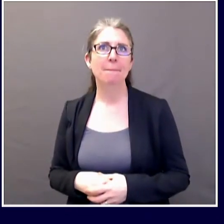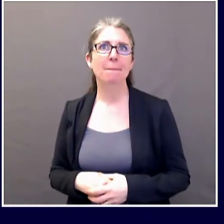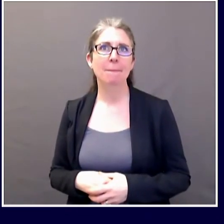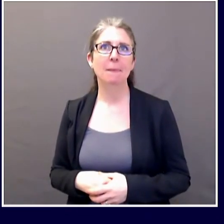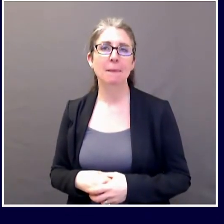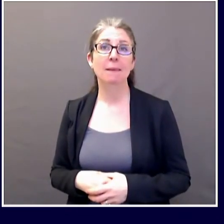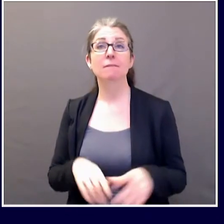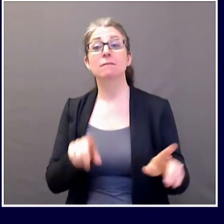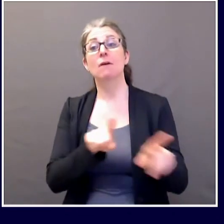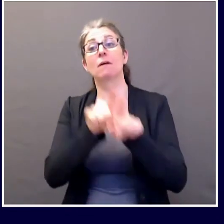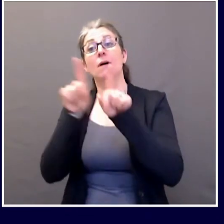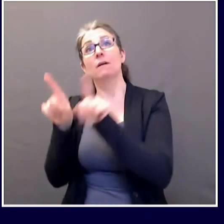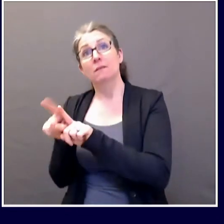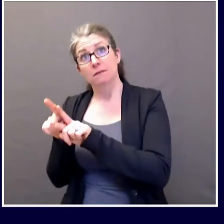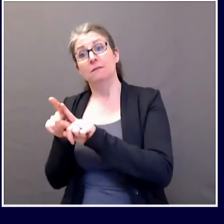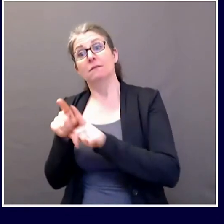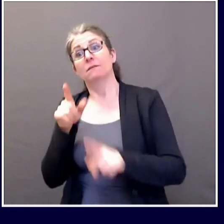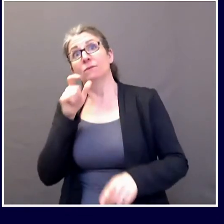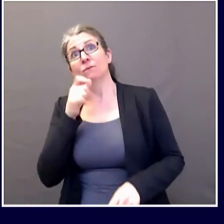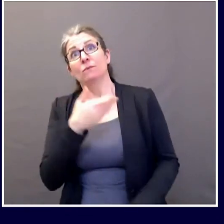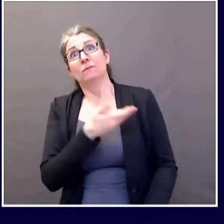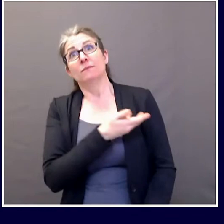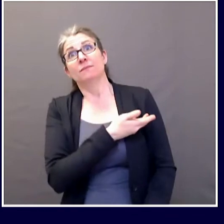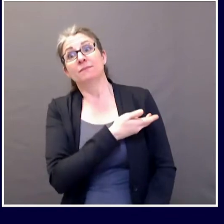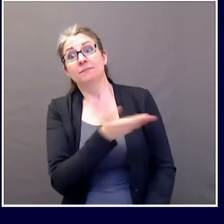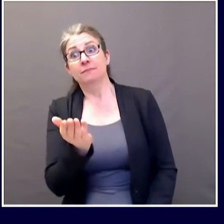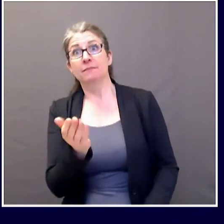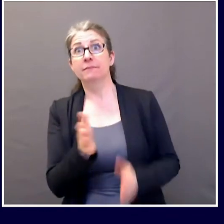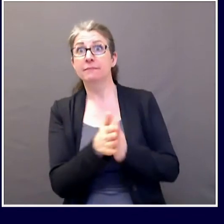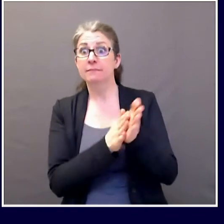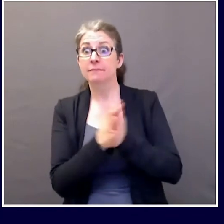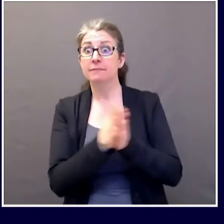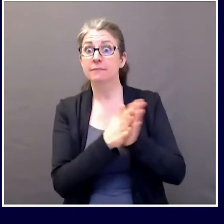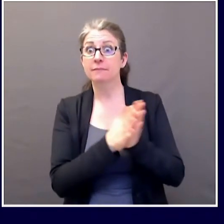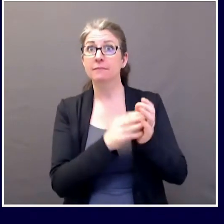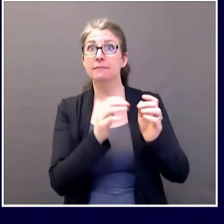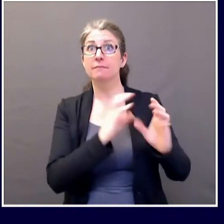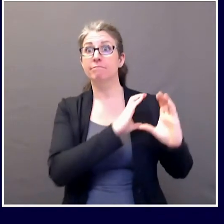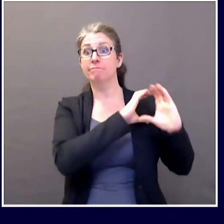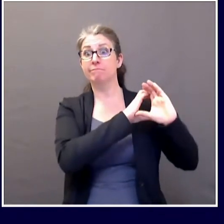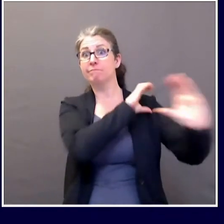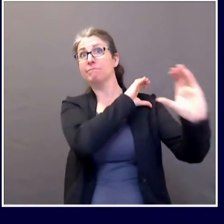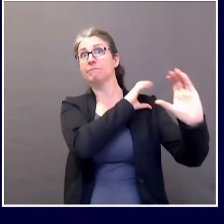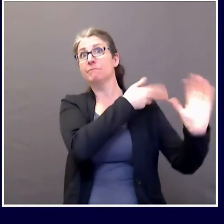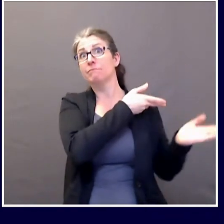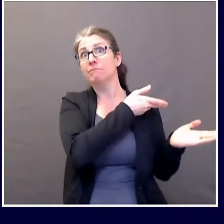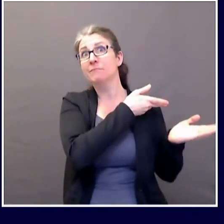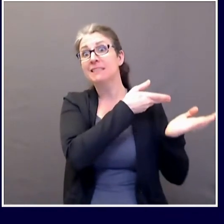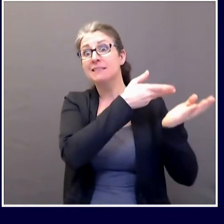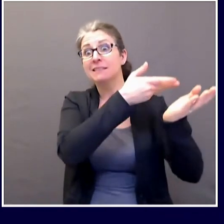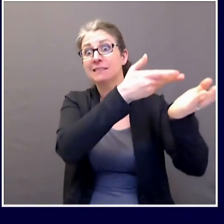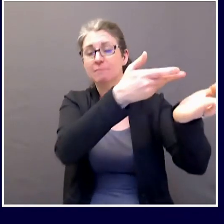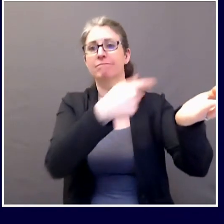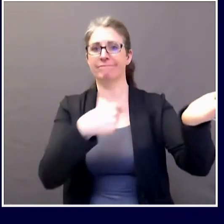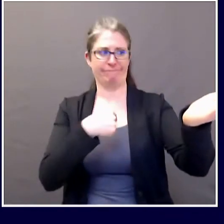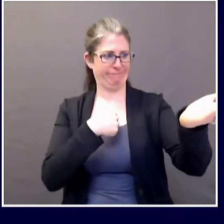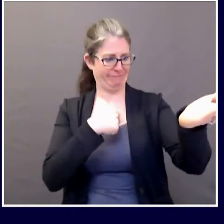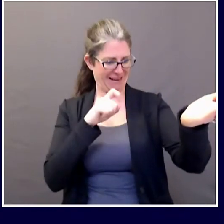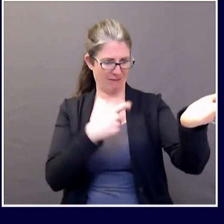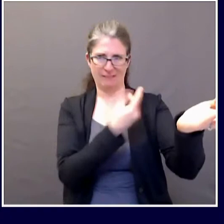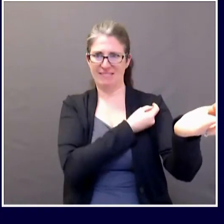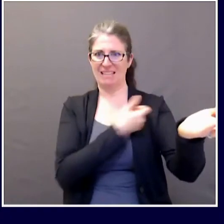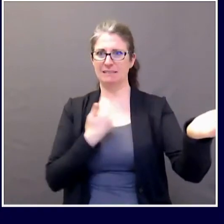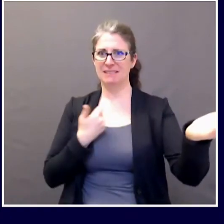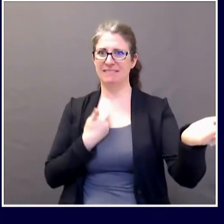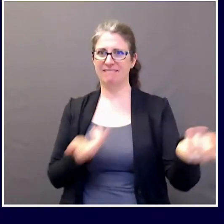vaccine to people. The J&J vaccine is perfectly suited for that application. So again, it's not who's going to be getting the J&J